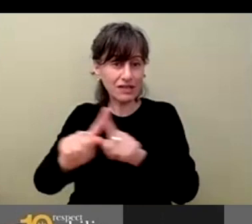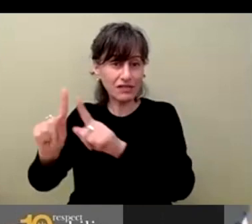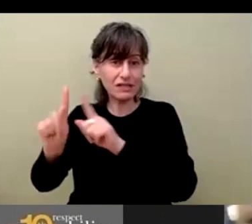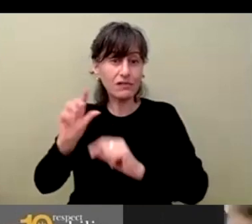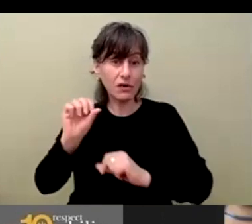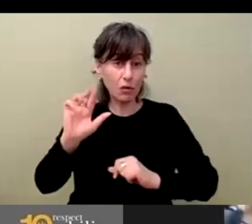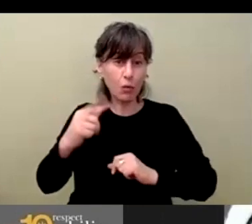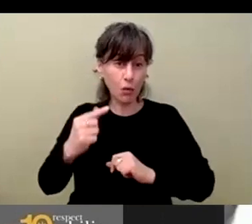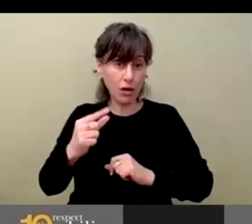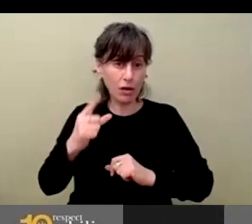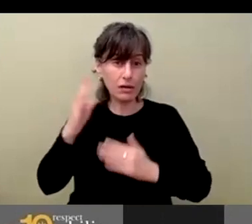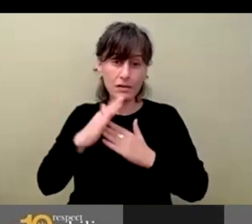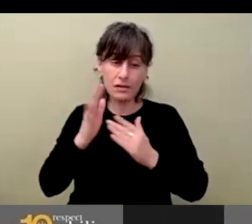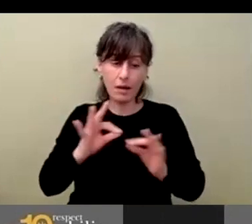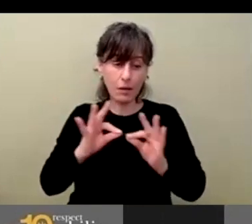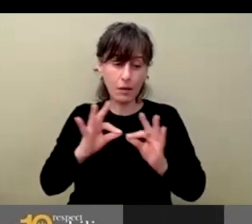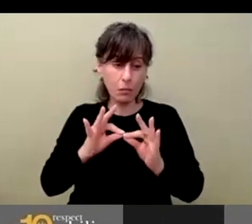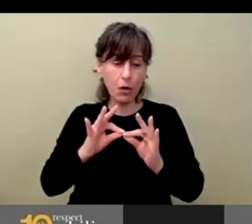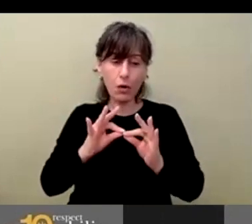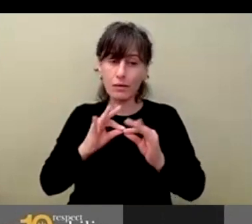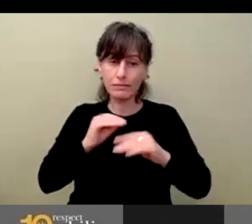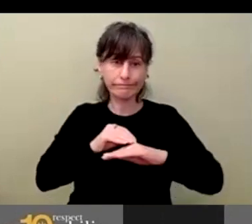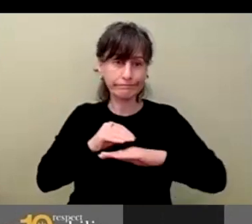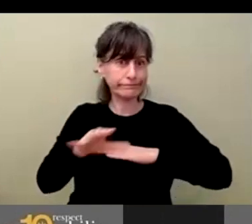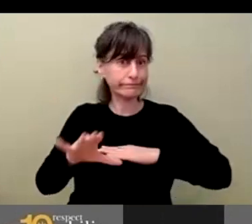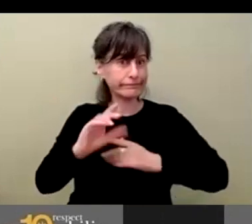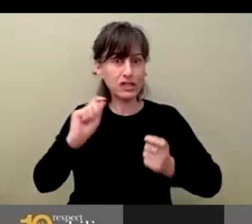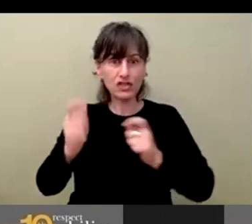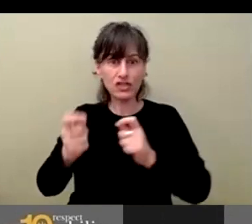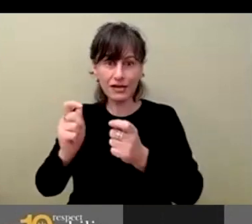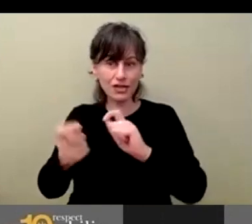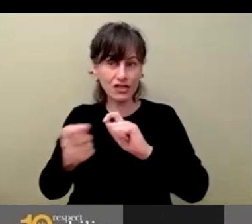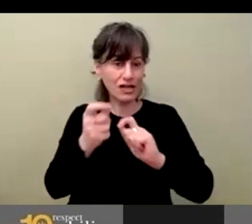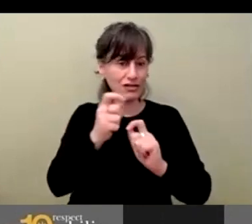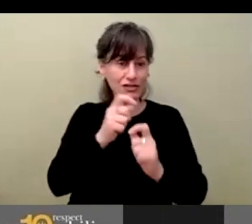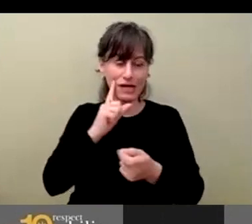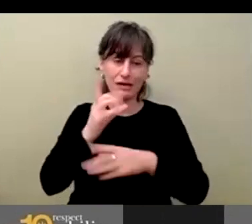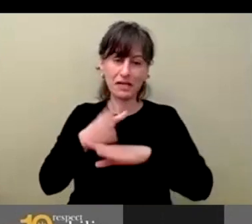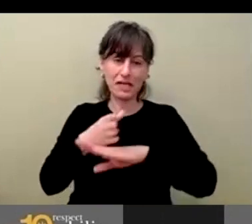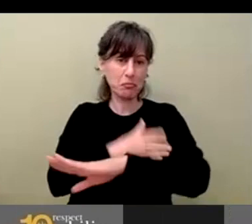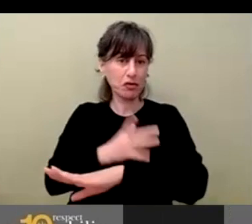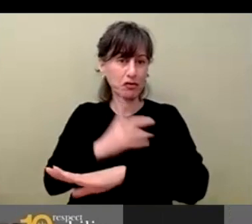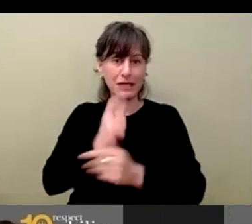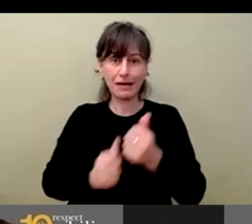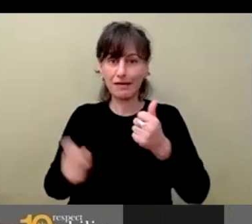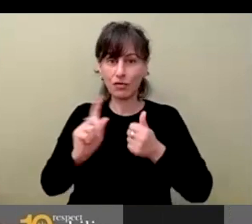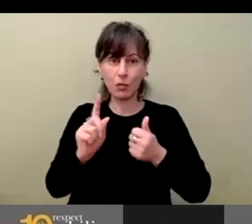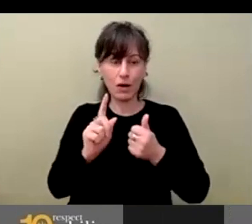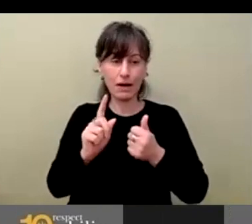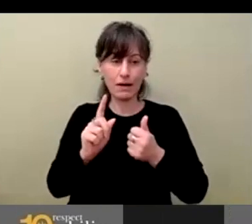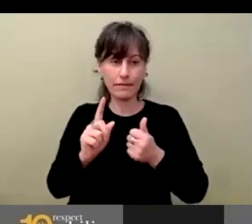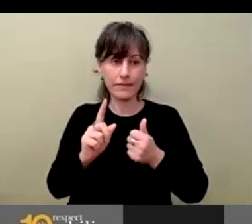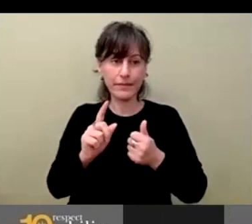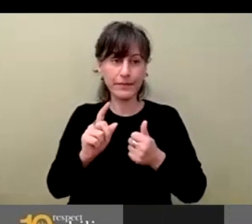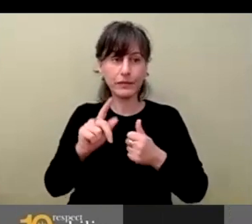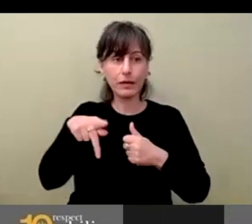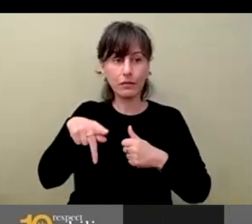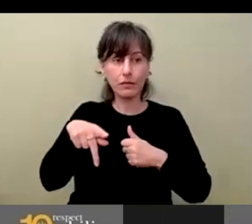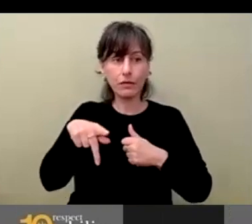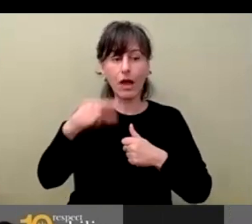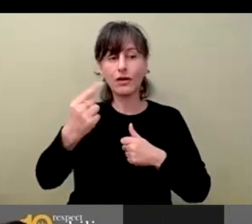most important thing is affecting change no matter where you go, and keeping that front of mind. Yeah, fantastic. I love